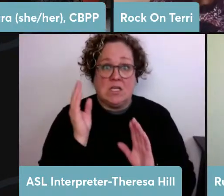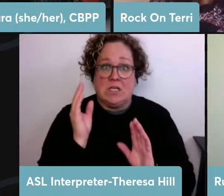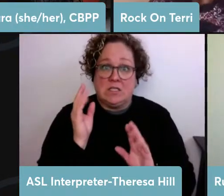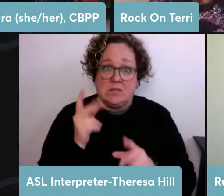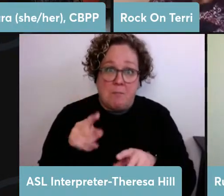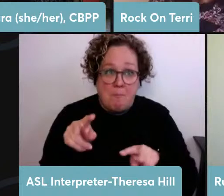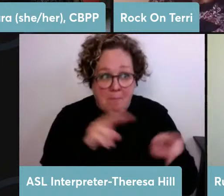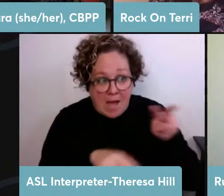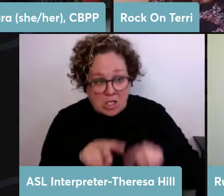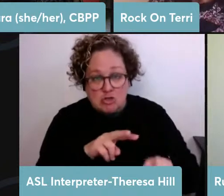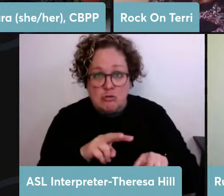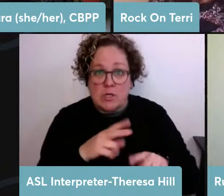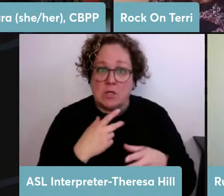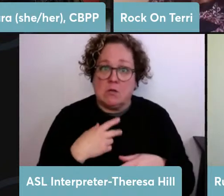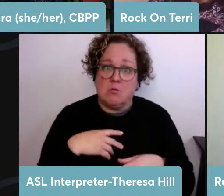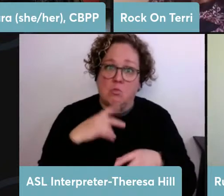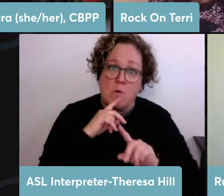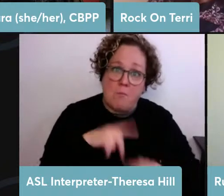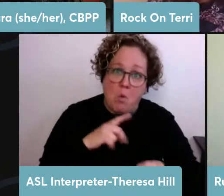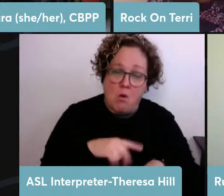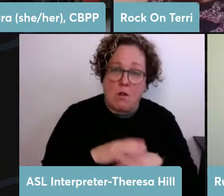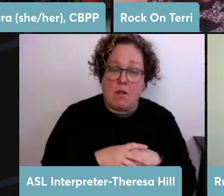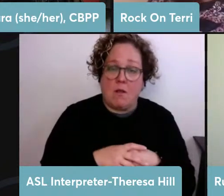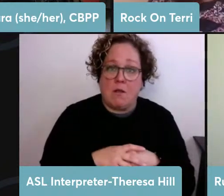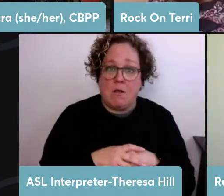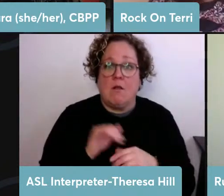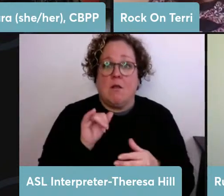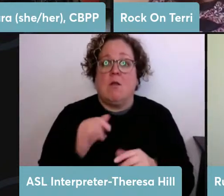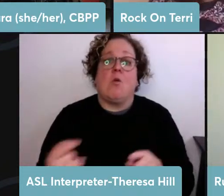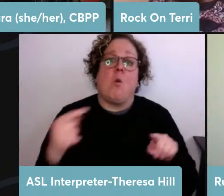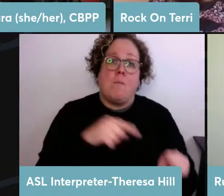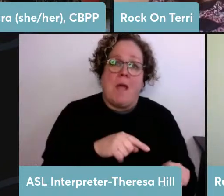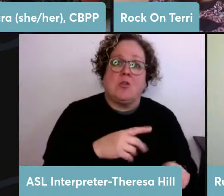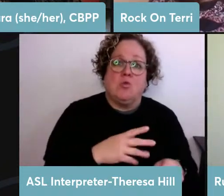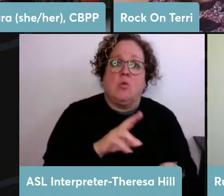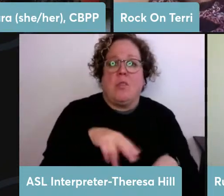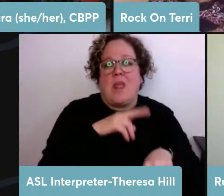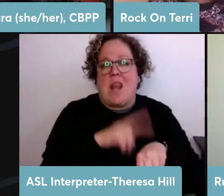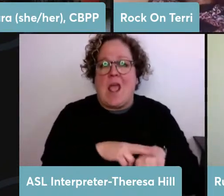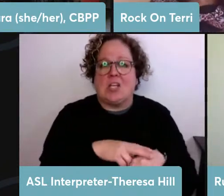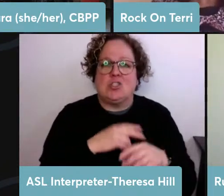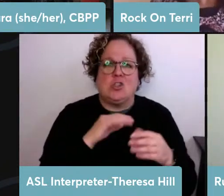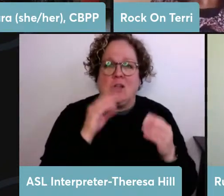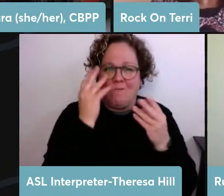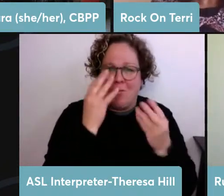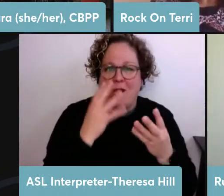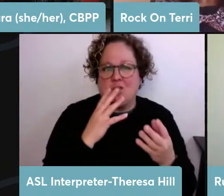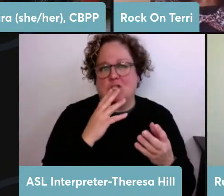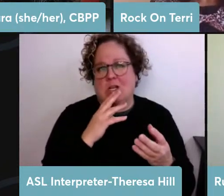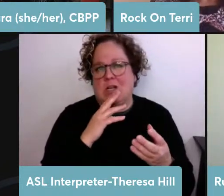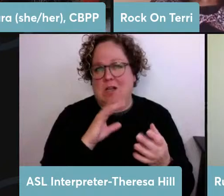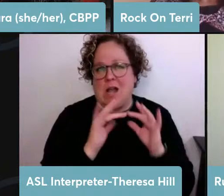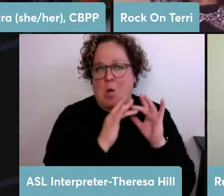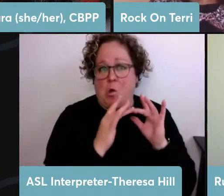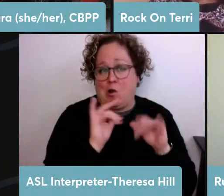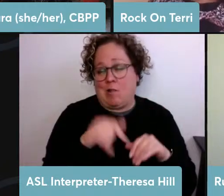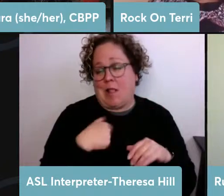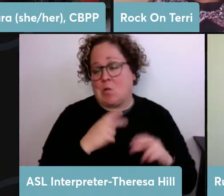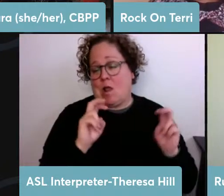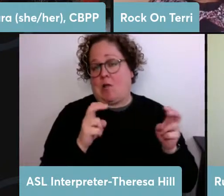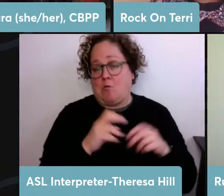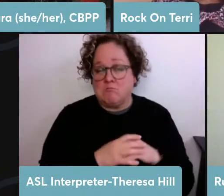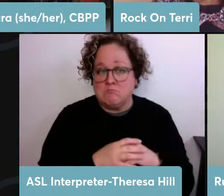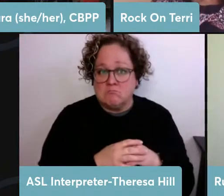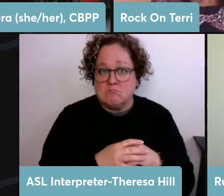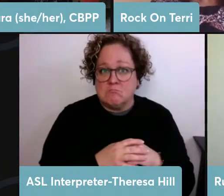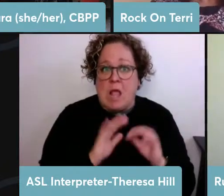back into the what I call the natural information network, how information is shared is very different